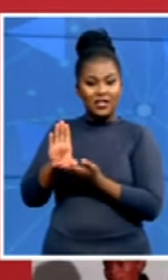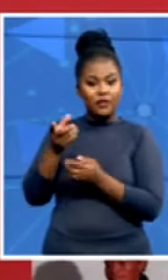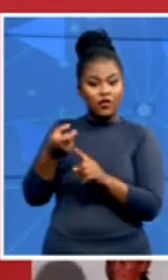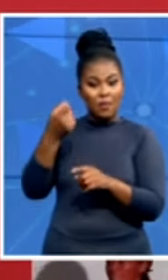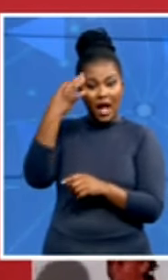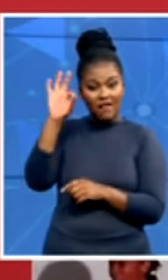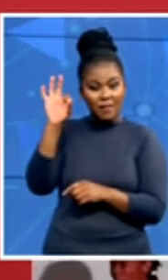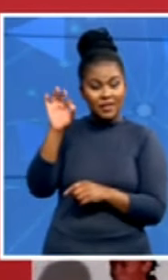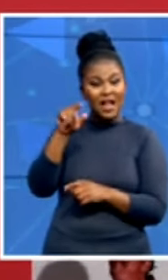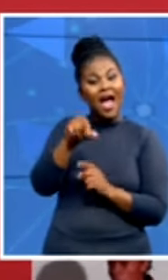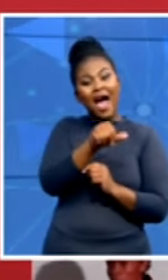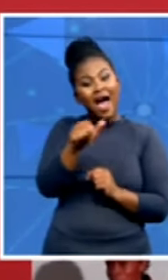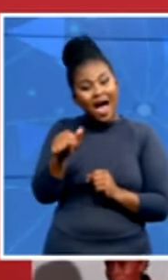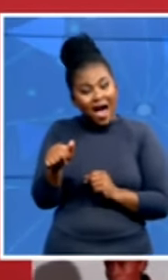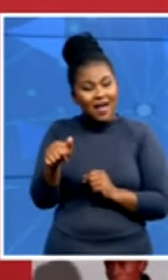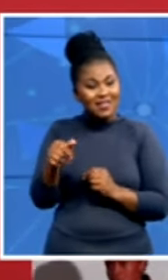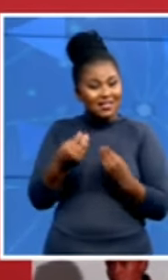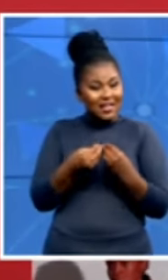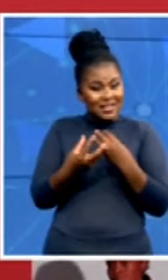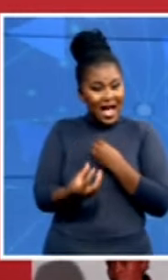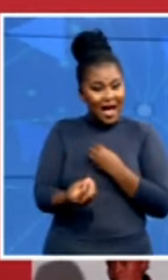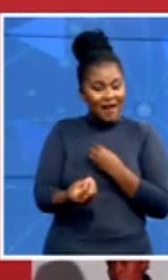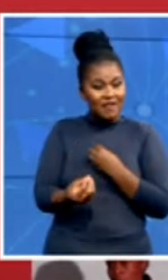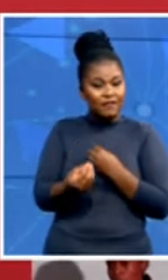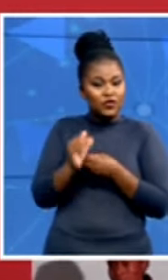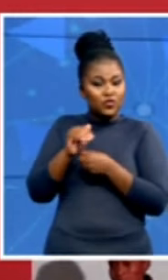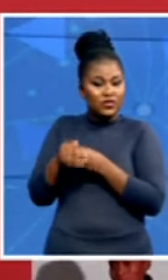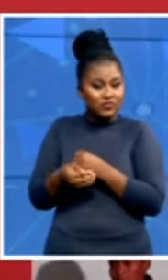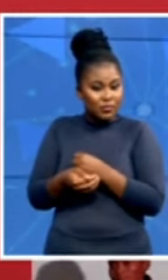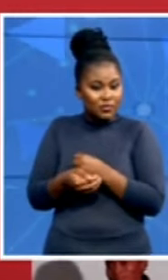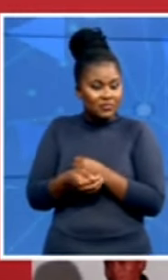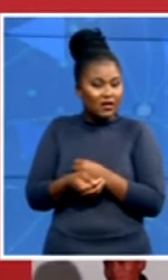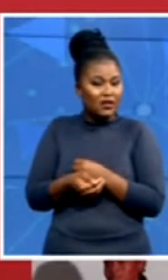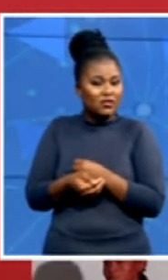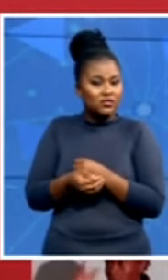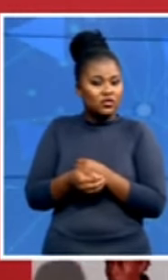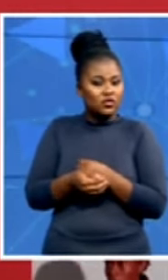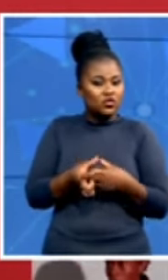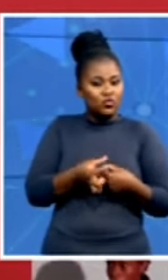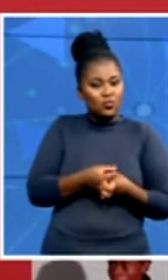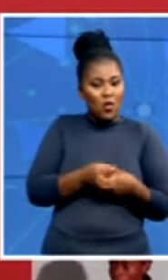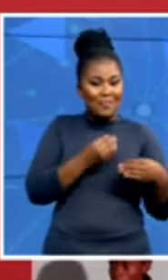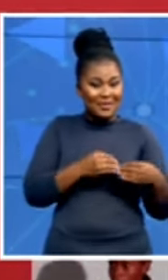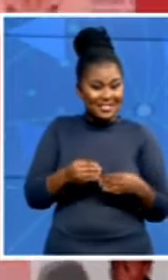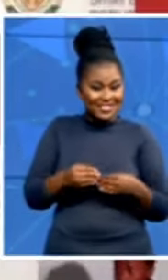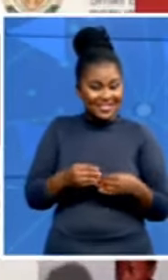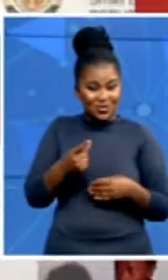minister to protect South African-owned small, medium-sized enterprises?